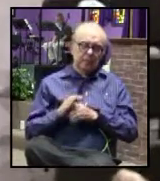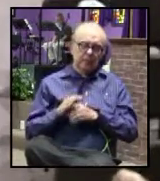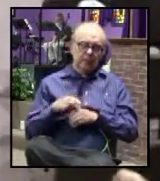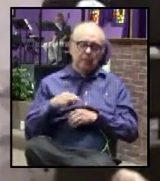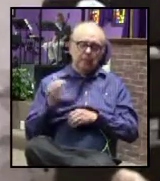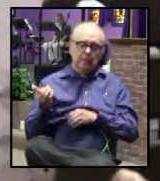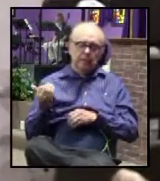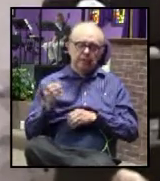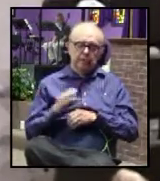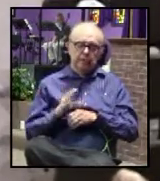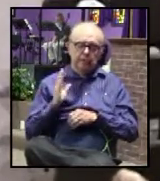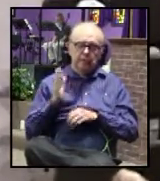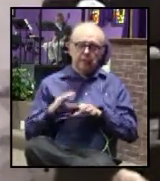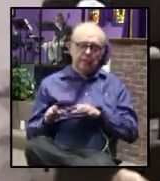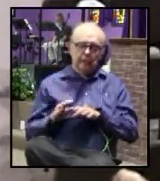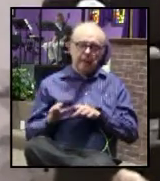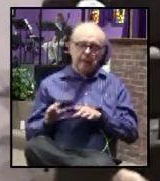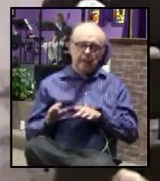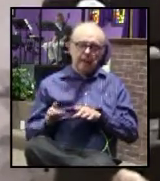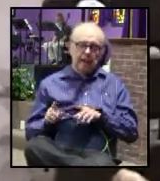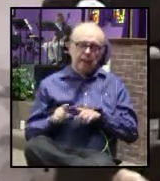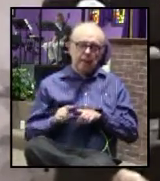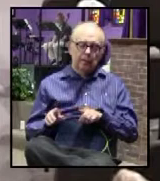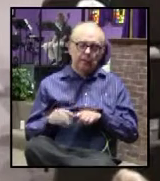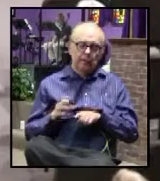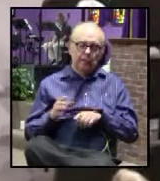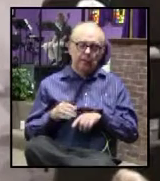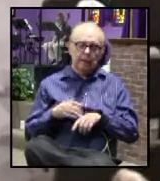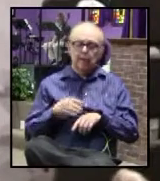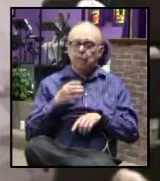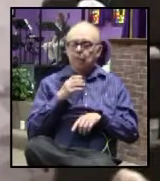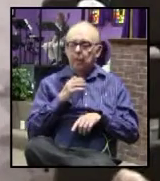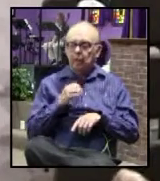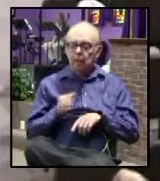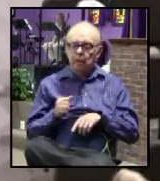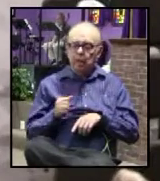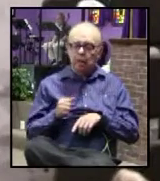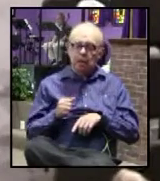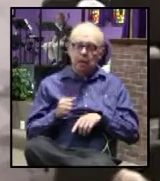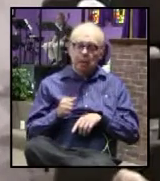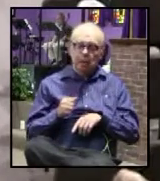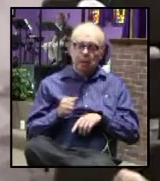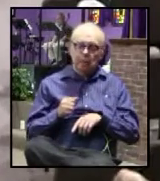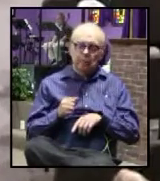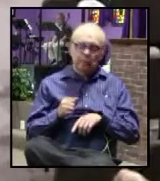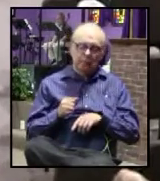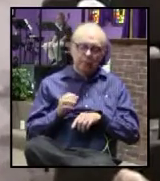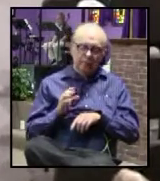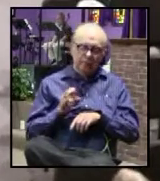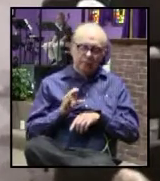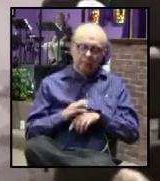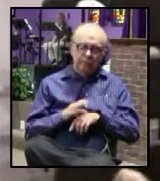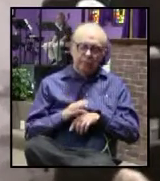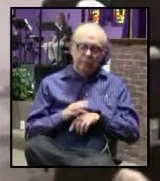another church that will do it. What did he do with the lukewarm church in Revelation? He spit them out of their mouth.